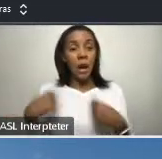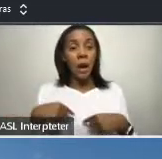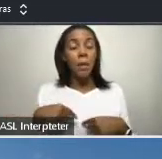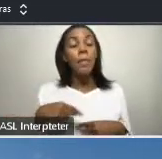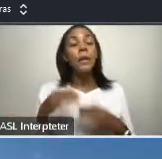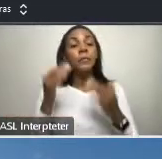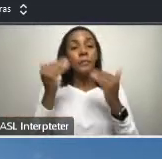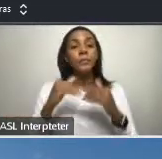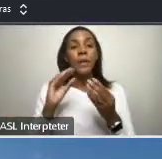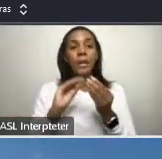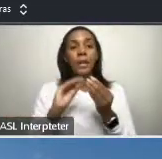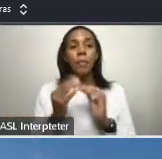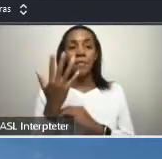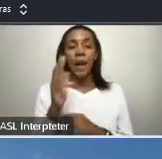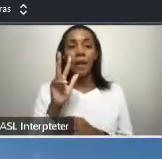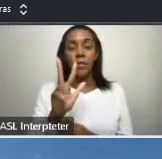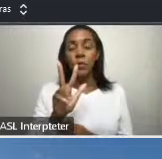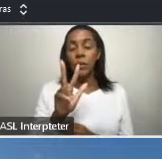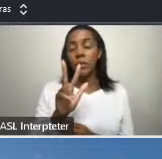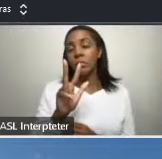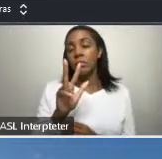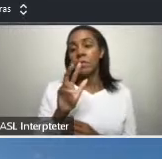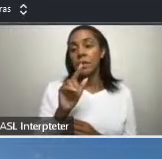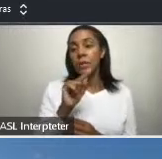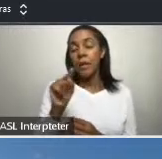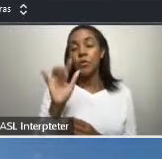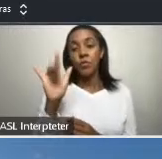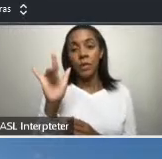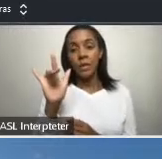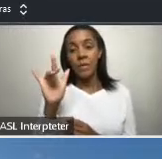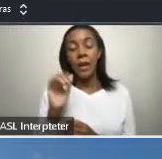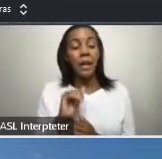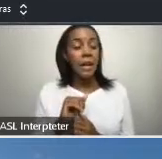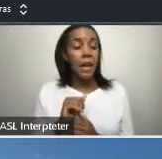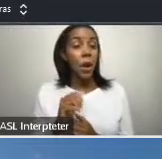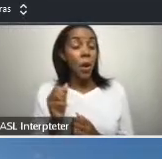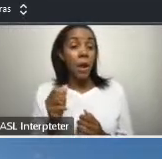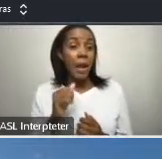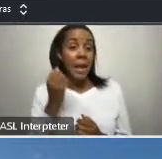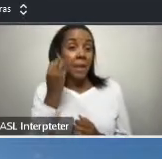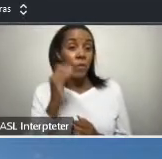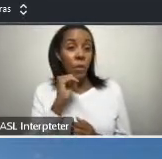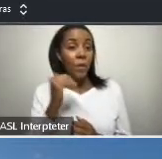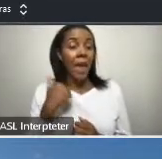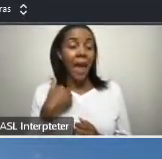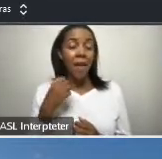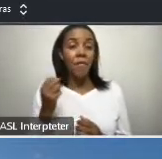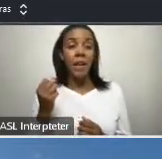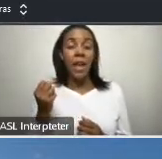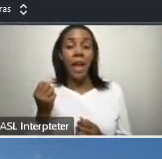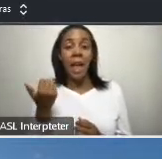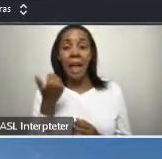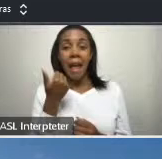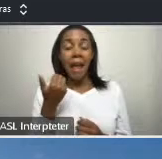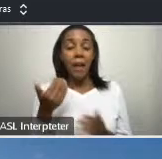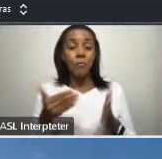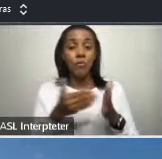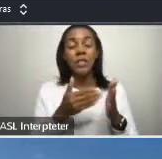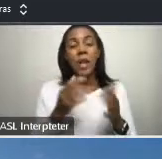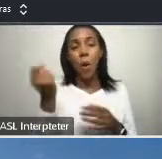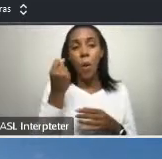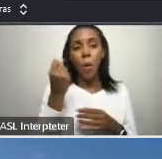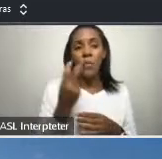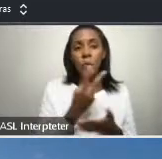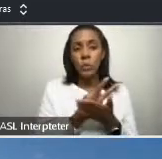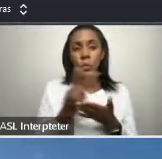PD 21-05, 1506 Drew Road. Without objection, I'd like to hold this item for 2 weeks. Ms. Salomita